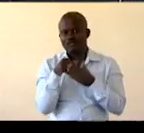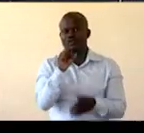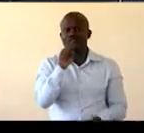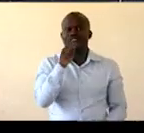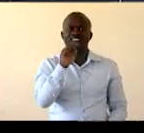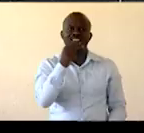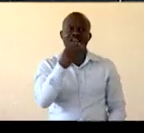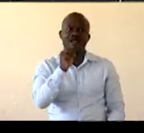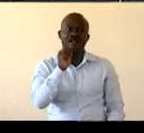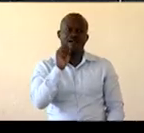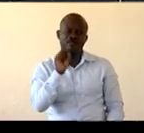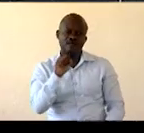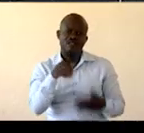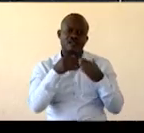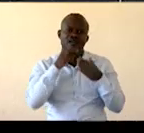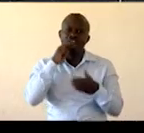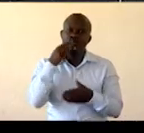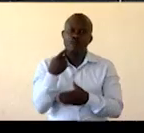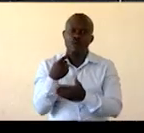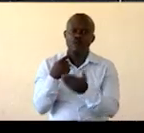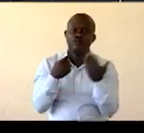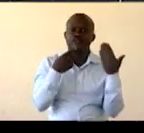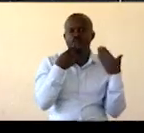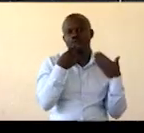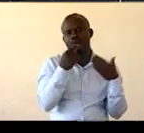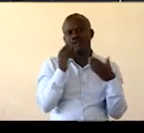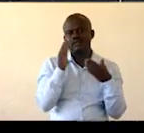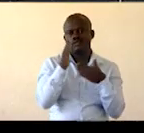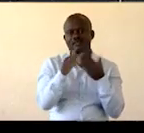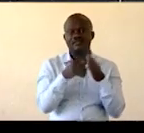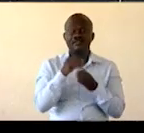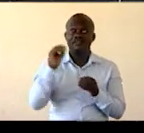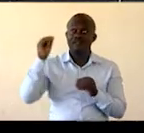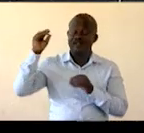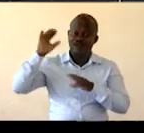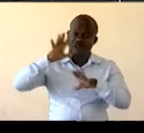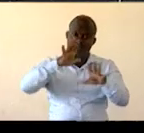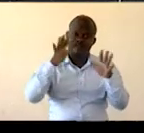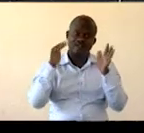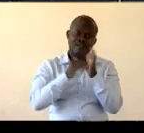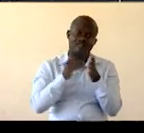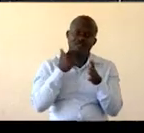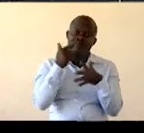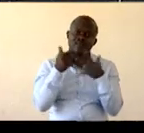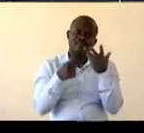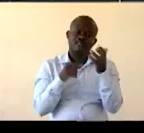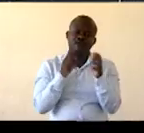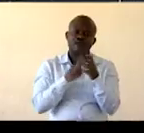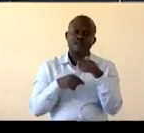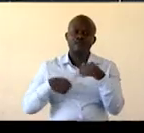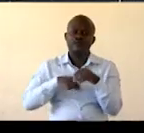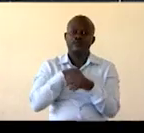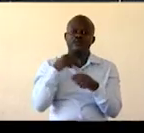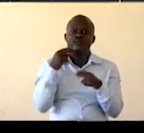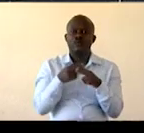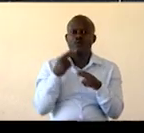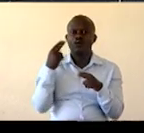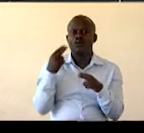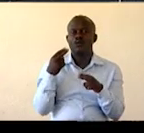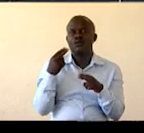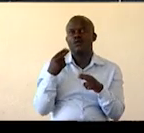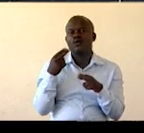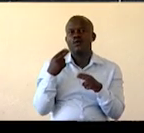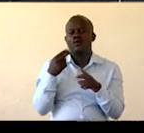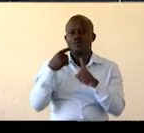stems respond towards light, and that is what we call positive